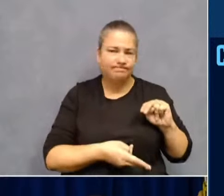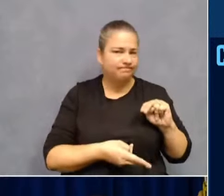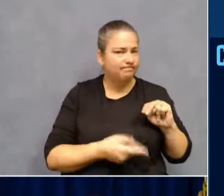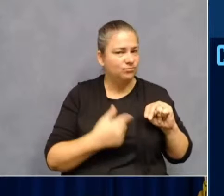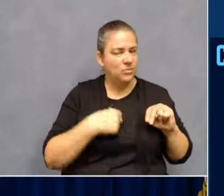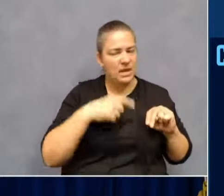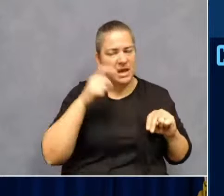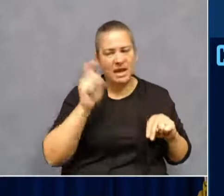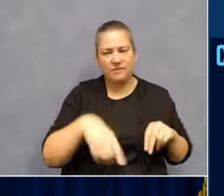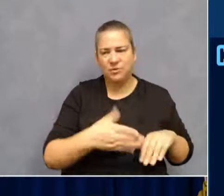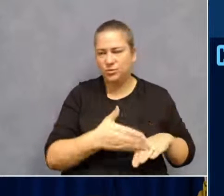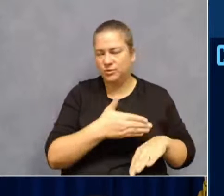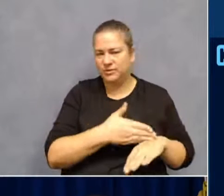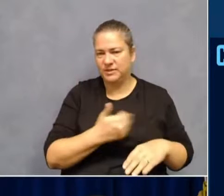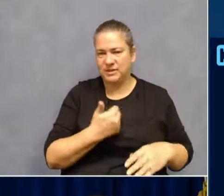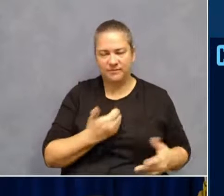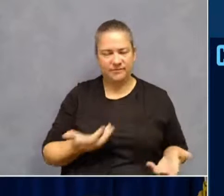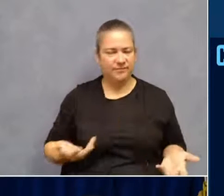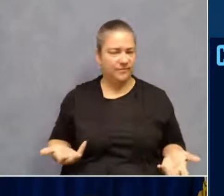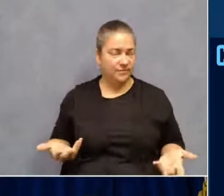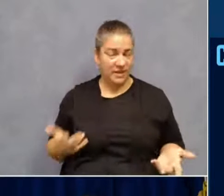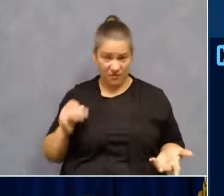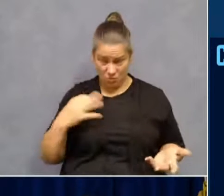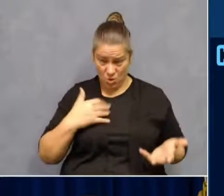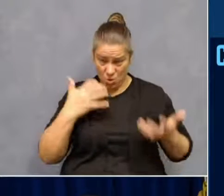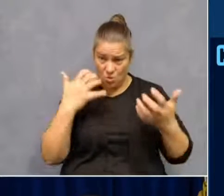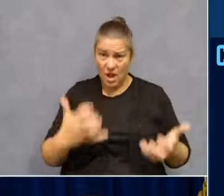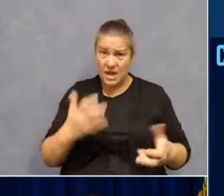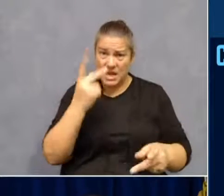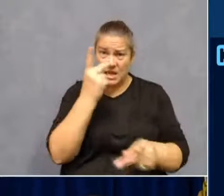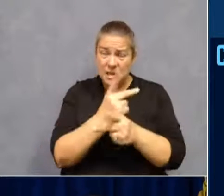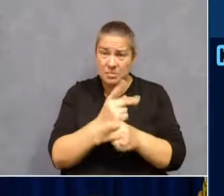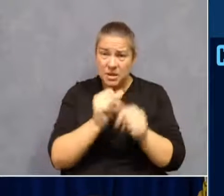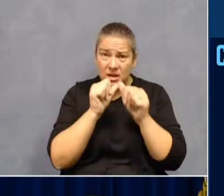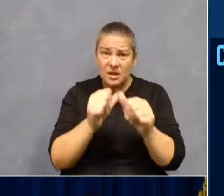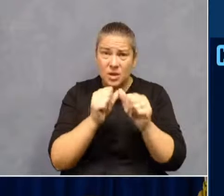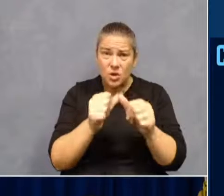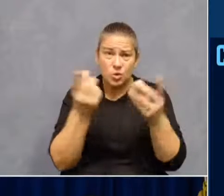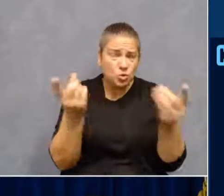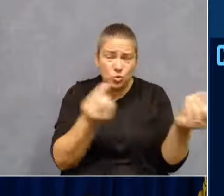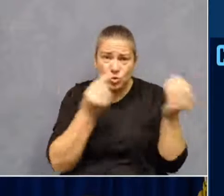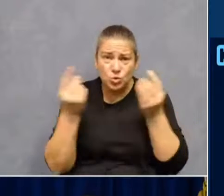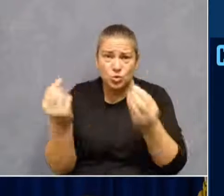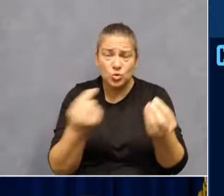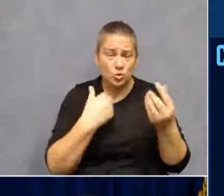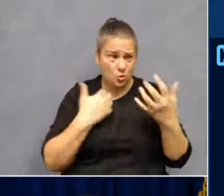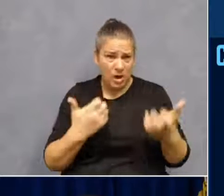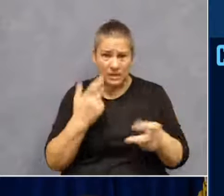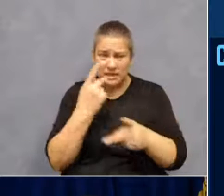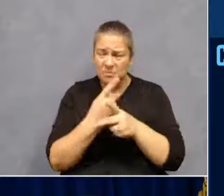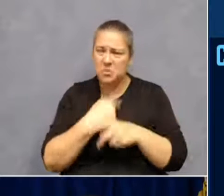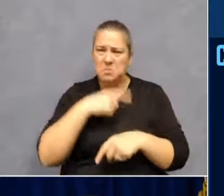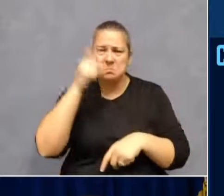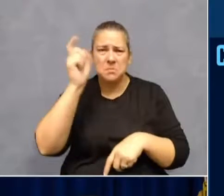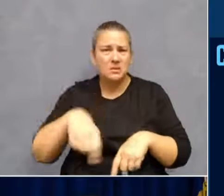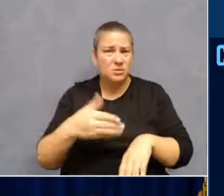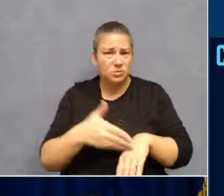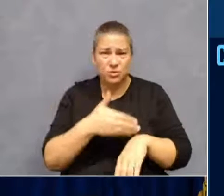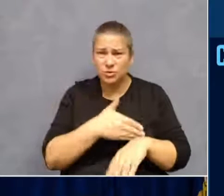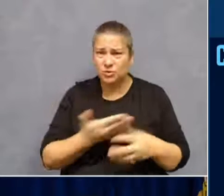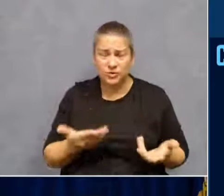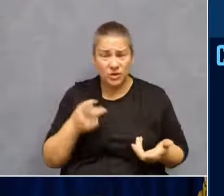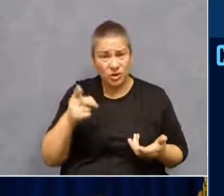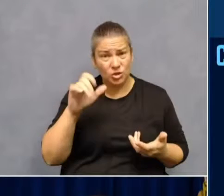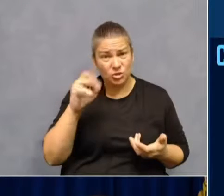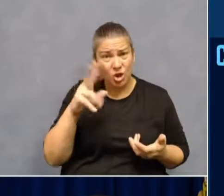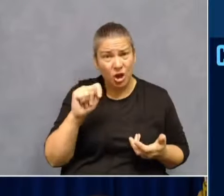we want to keep doing some of the activities that we're doing now, we need to keep doing better. This chart can't continue to go up, because